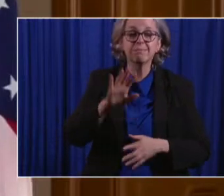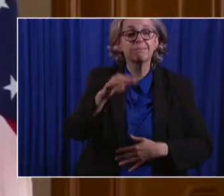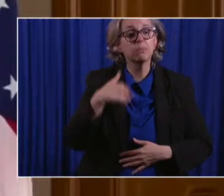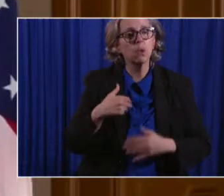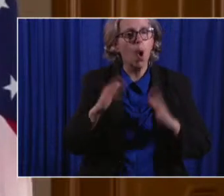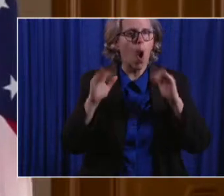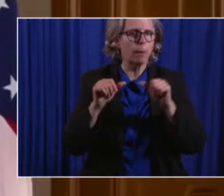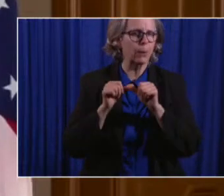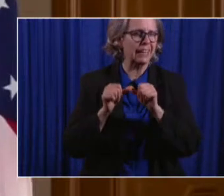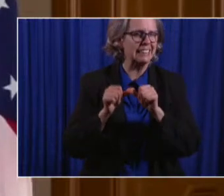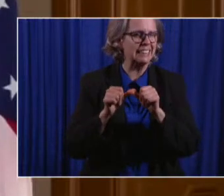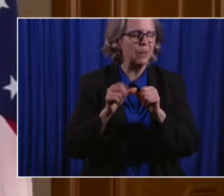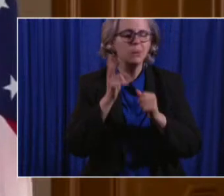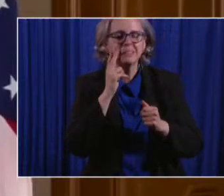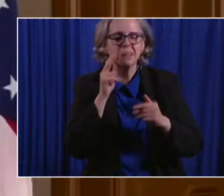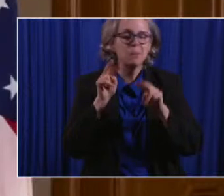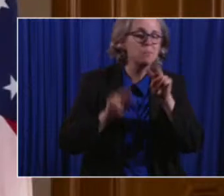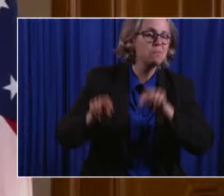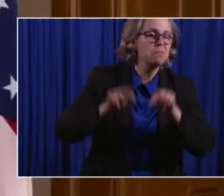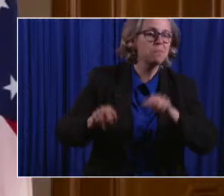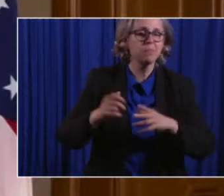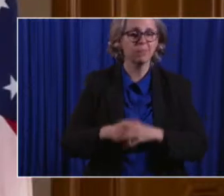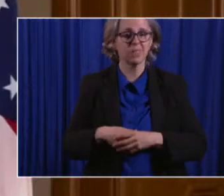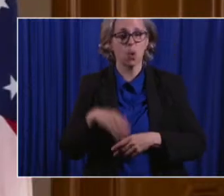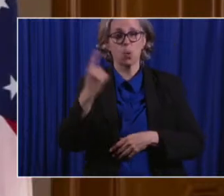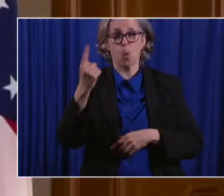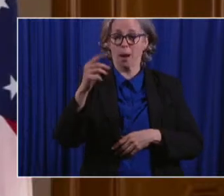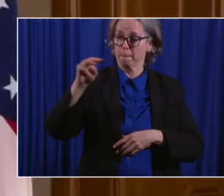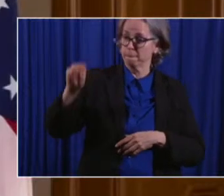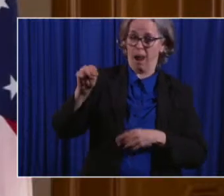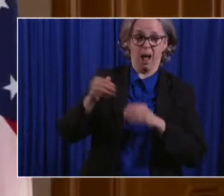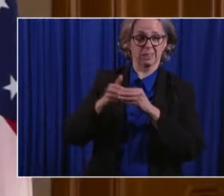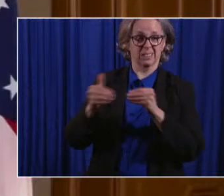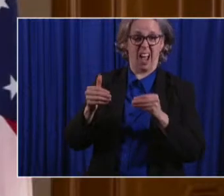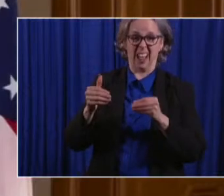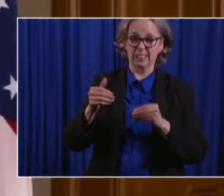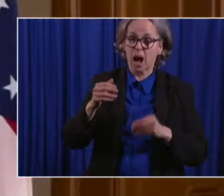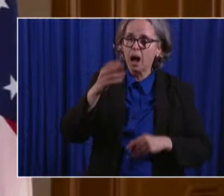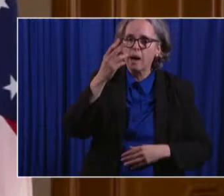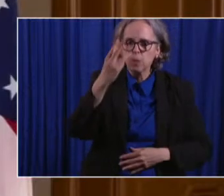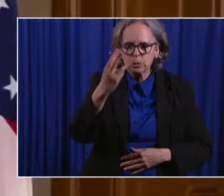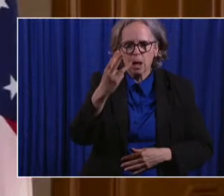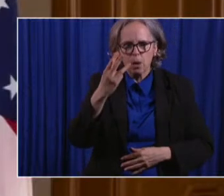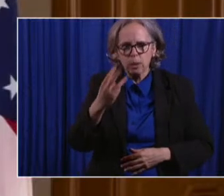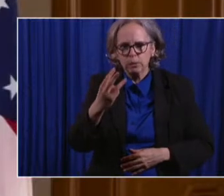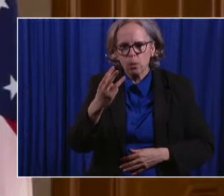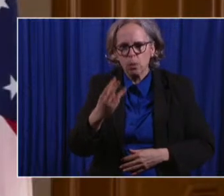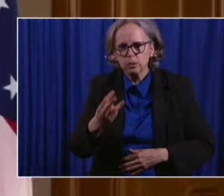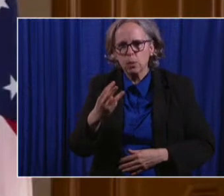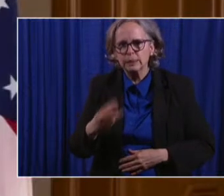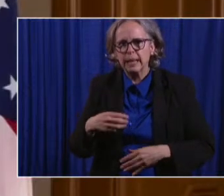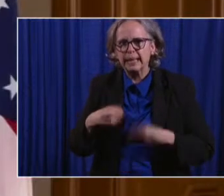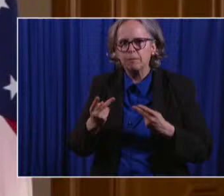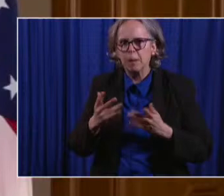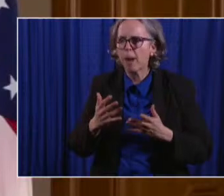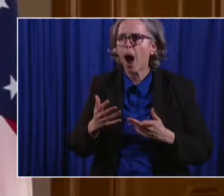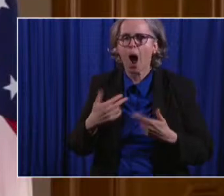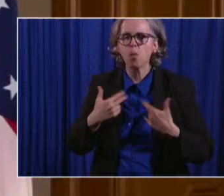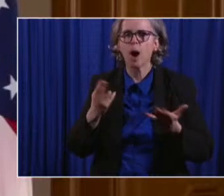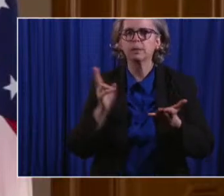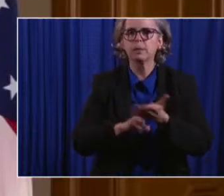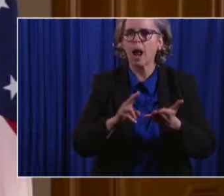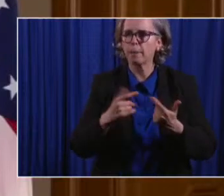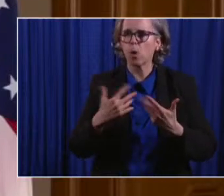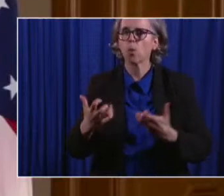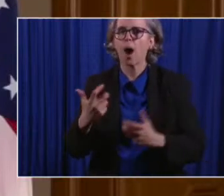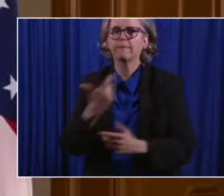up every single Wednesday. I think people will continue to be vaccinated. And look, what we found was when Fran and I went